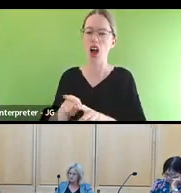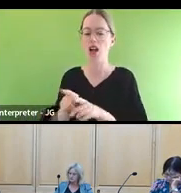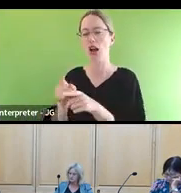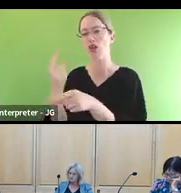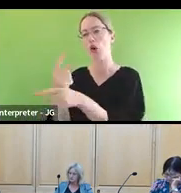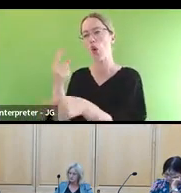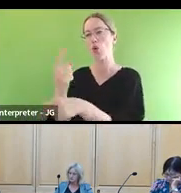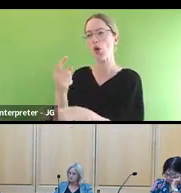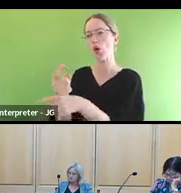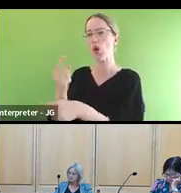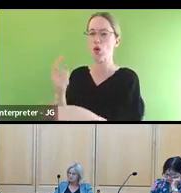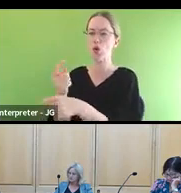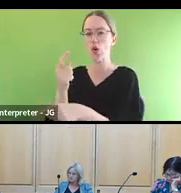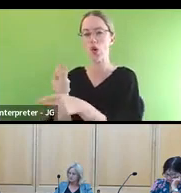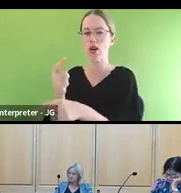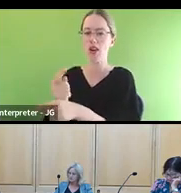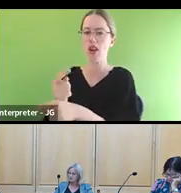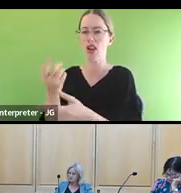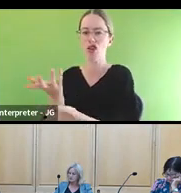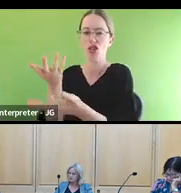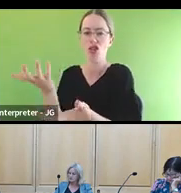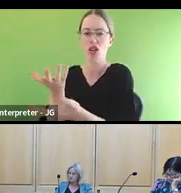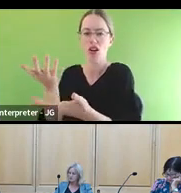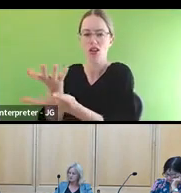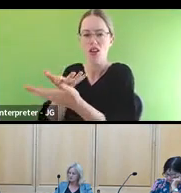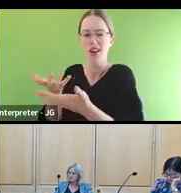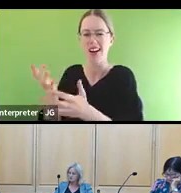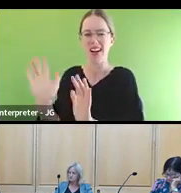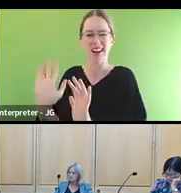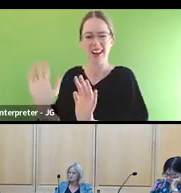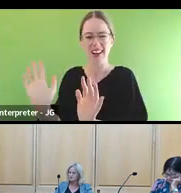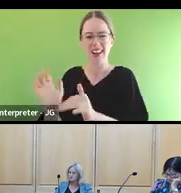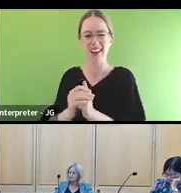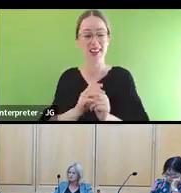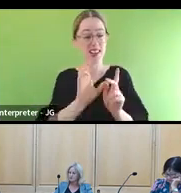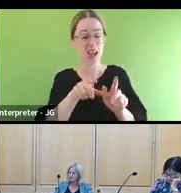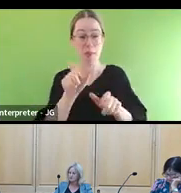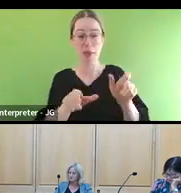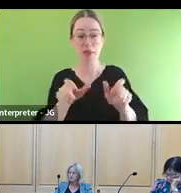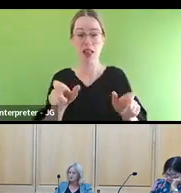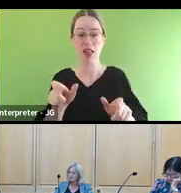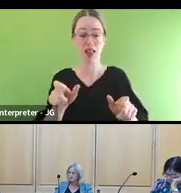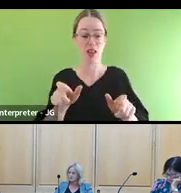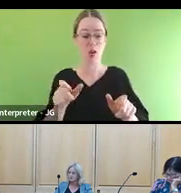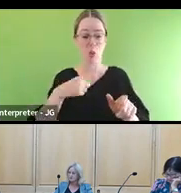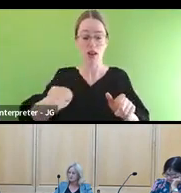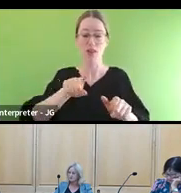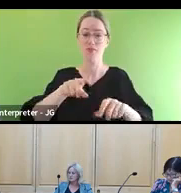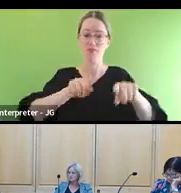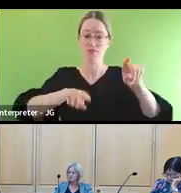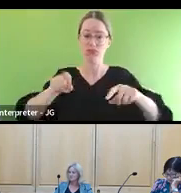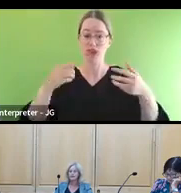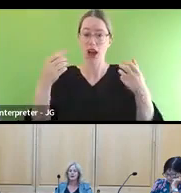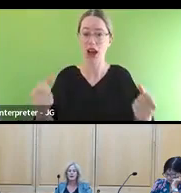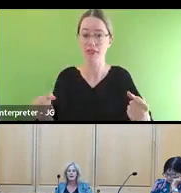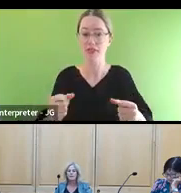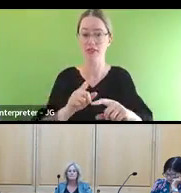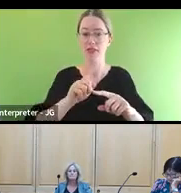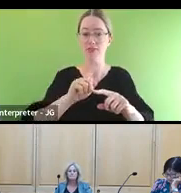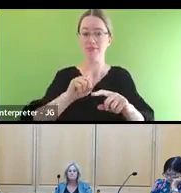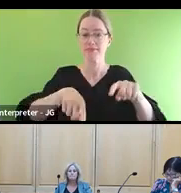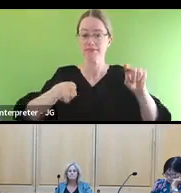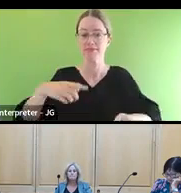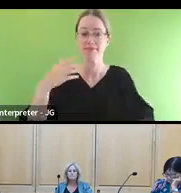talk about it. Let's have words about it. What can we do? You know, disabled people come in all shapes and sizes, all